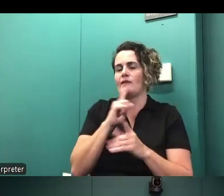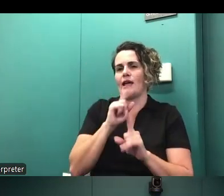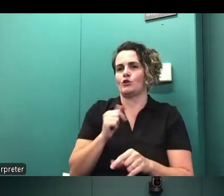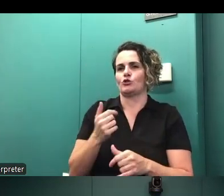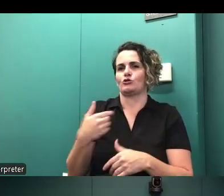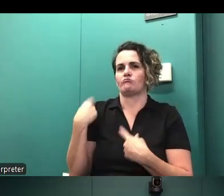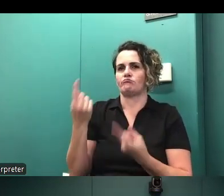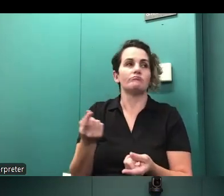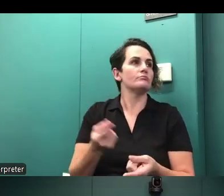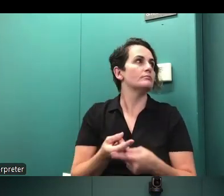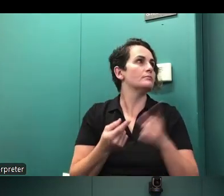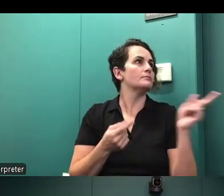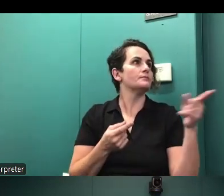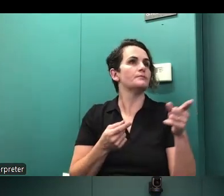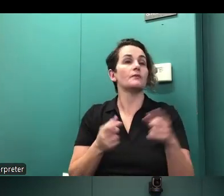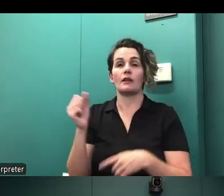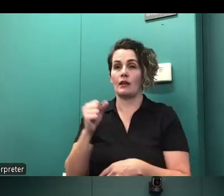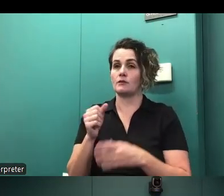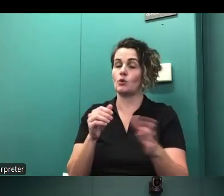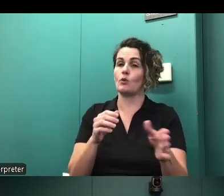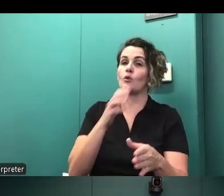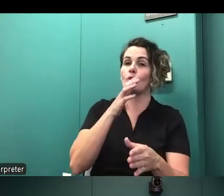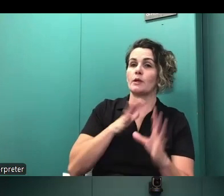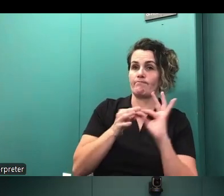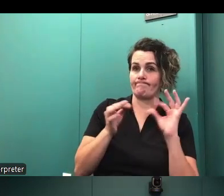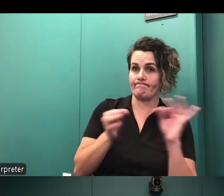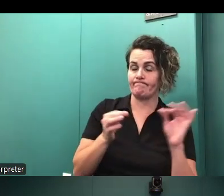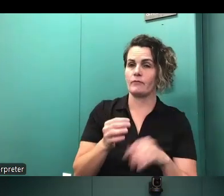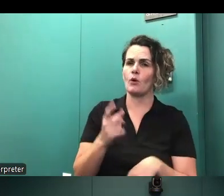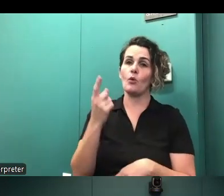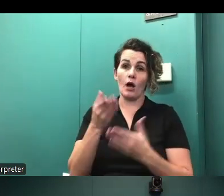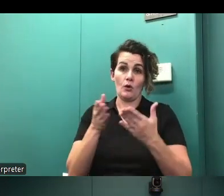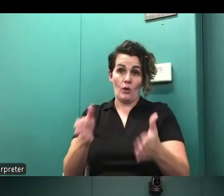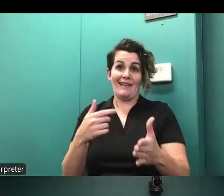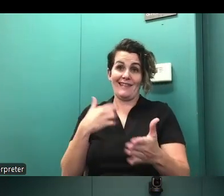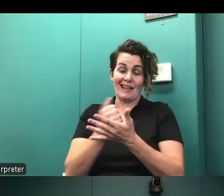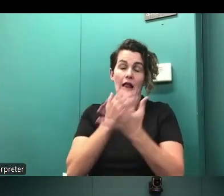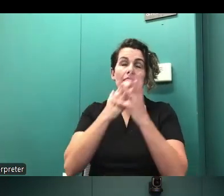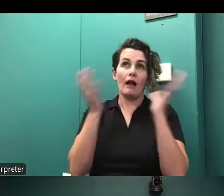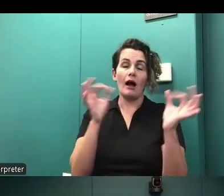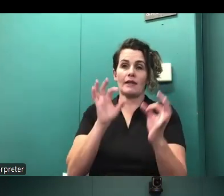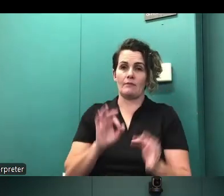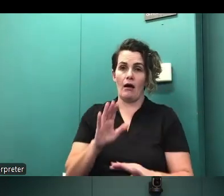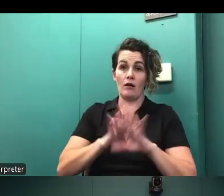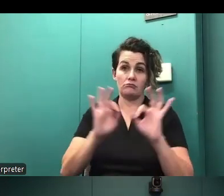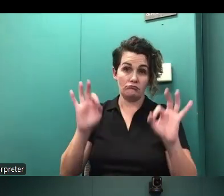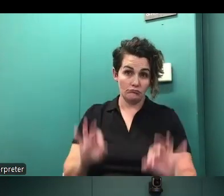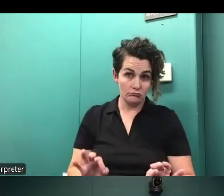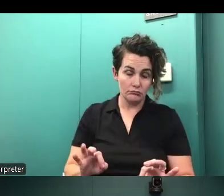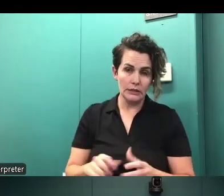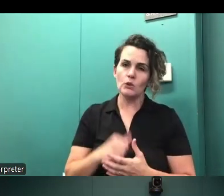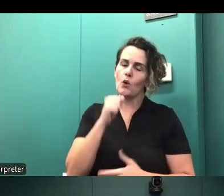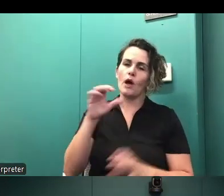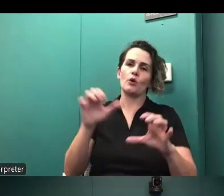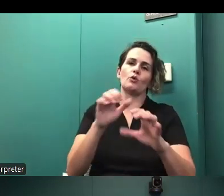Yes. One way that I've gotten a really high percentage of feedback on forms. I don't do